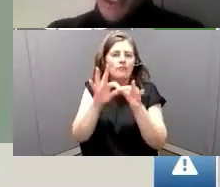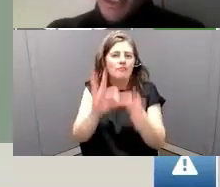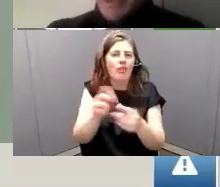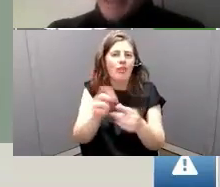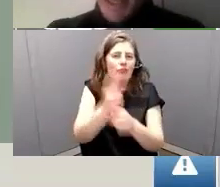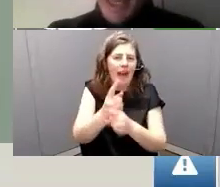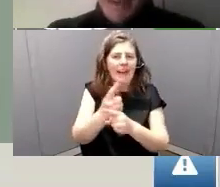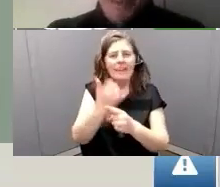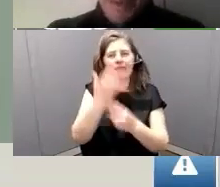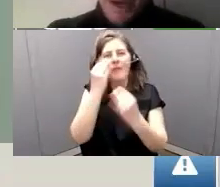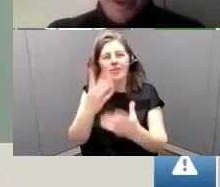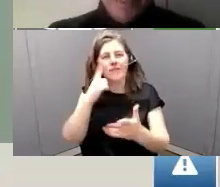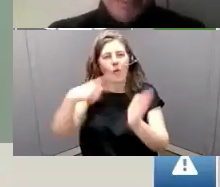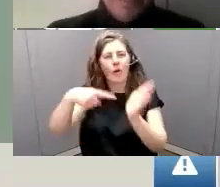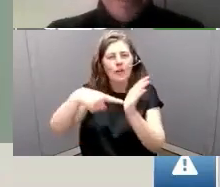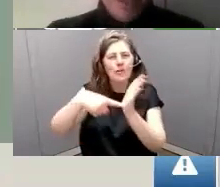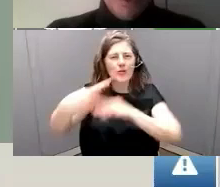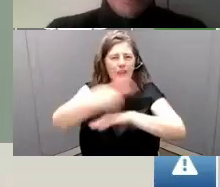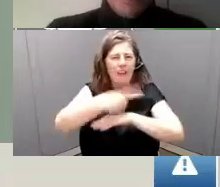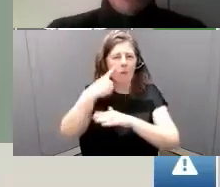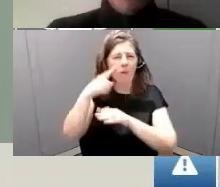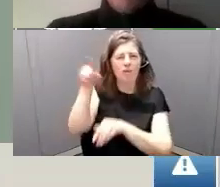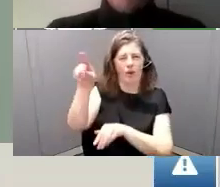information displayed there.